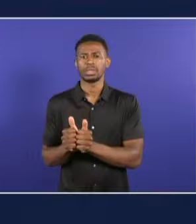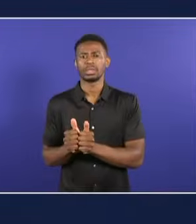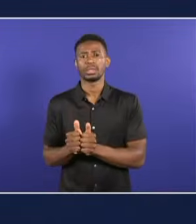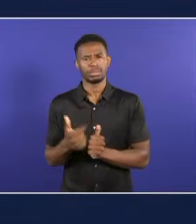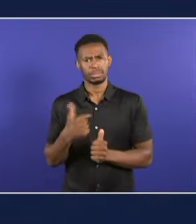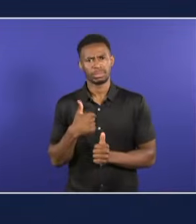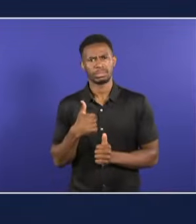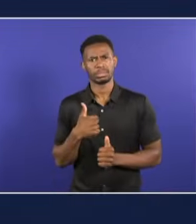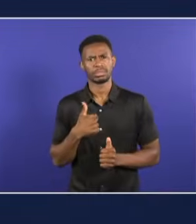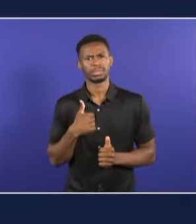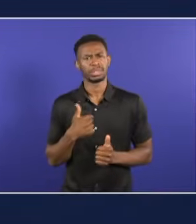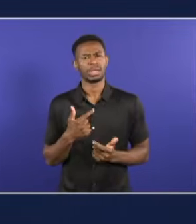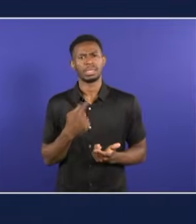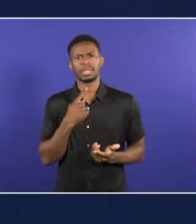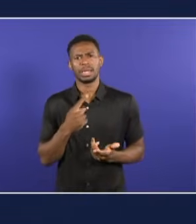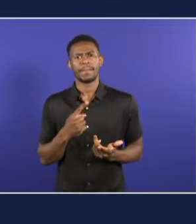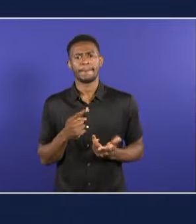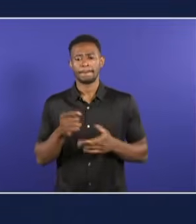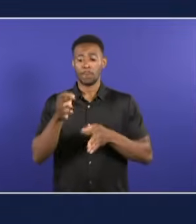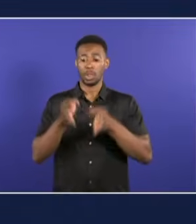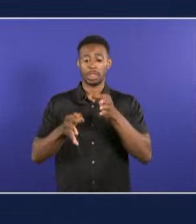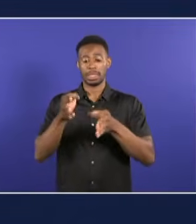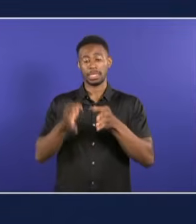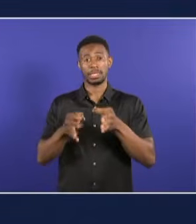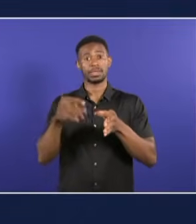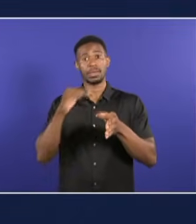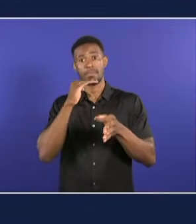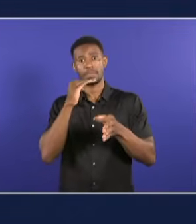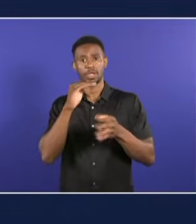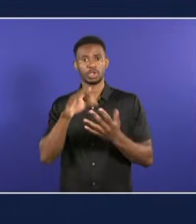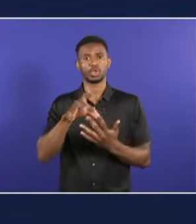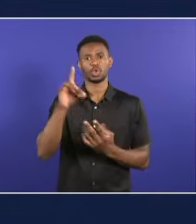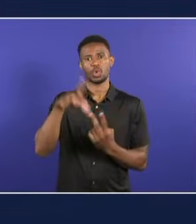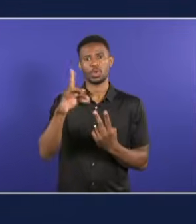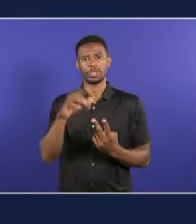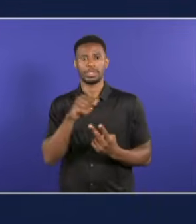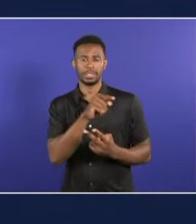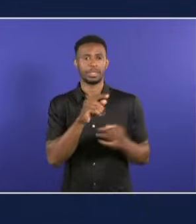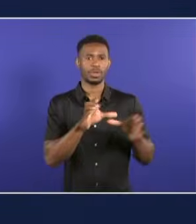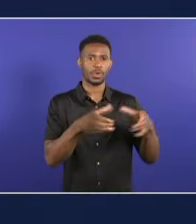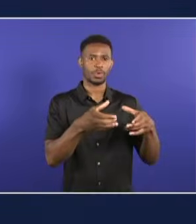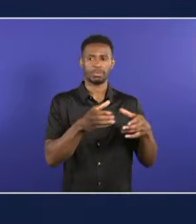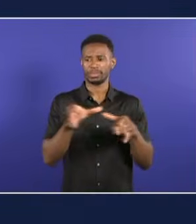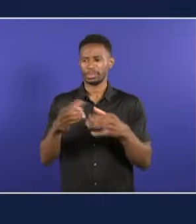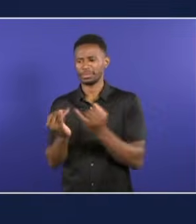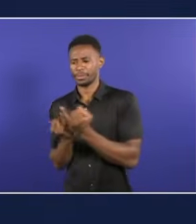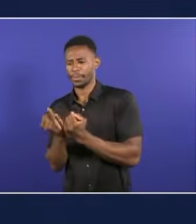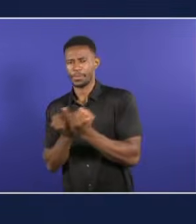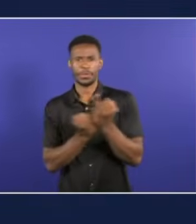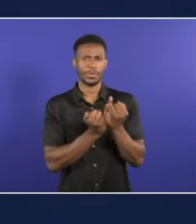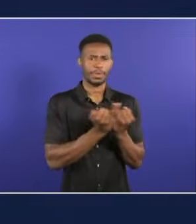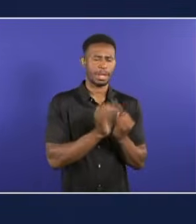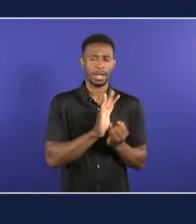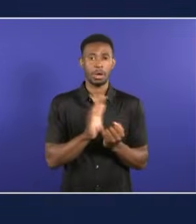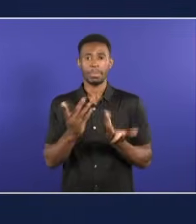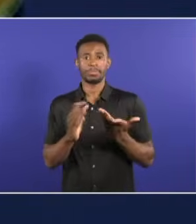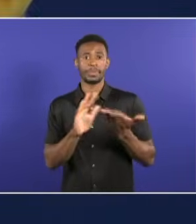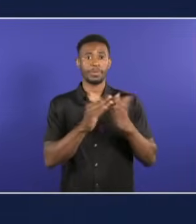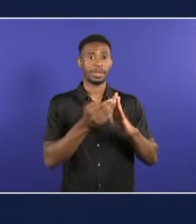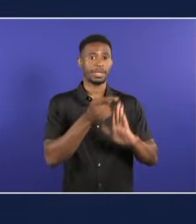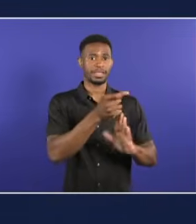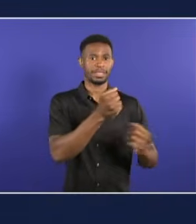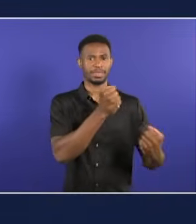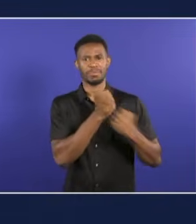I reject the idea that politics is a choice between competing groups, or that we must trade one community's